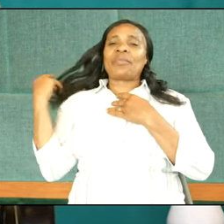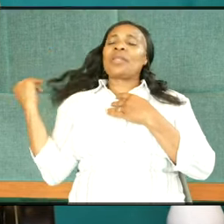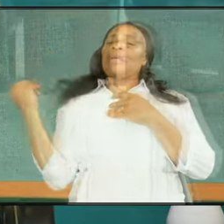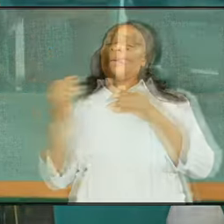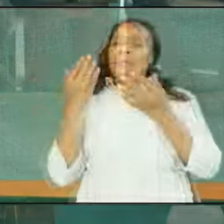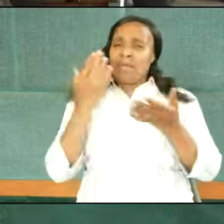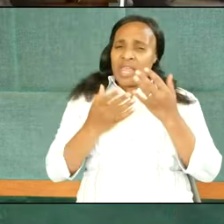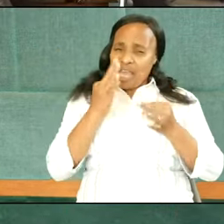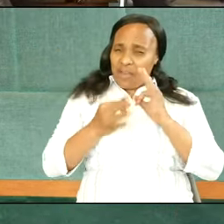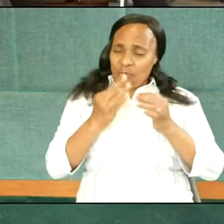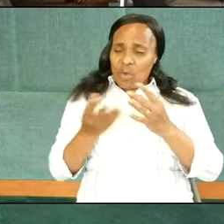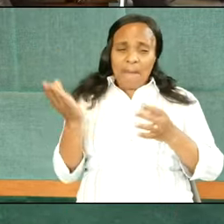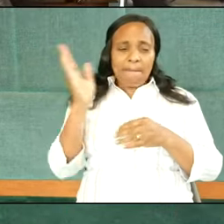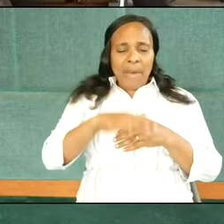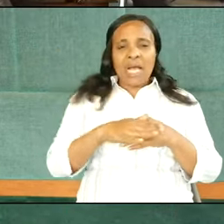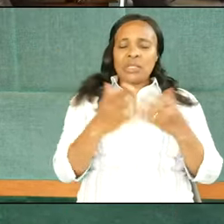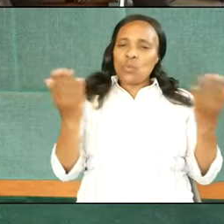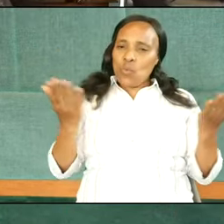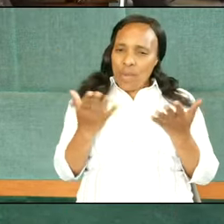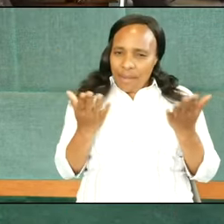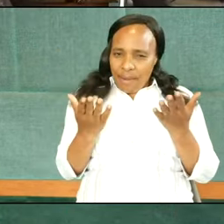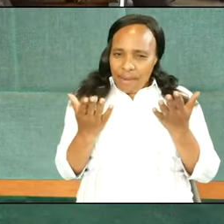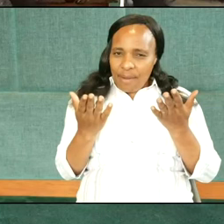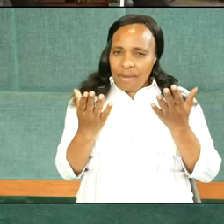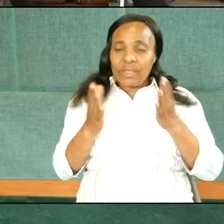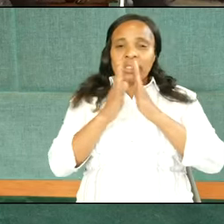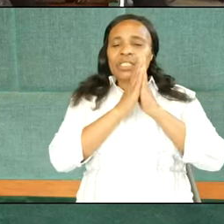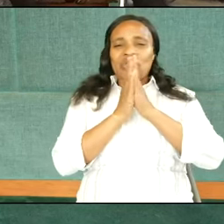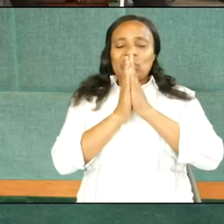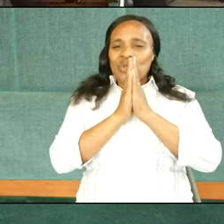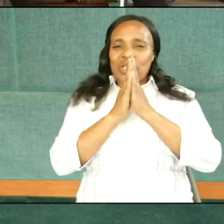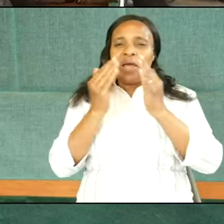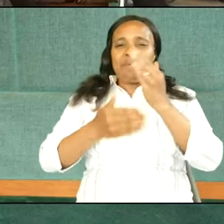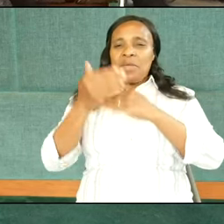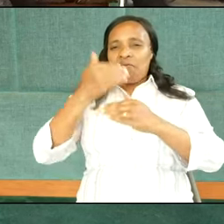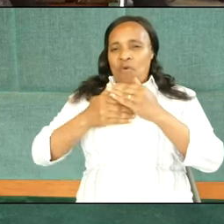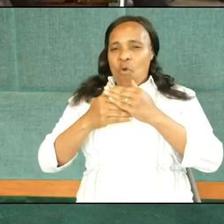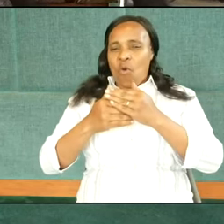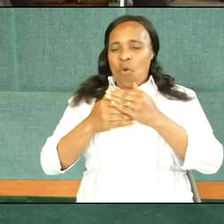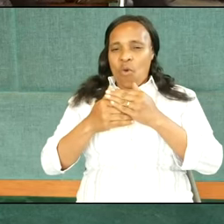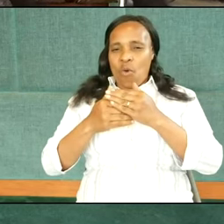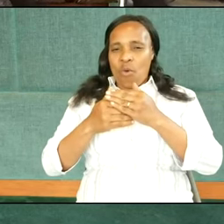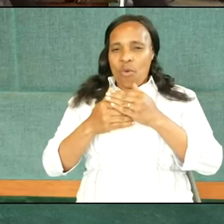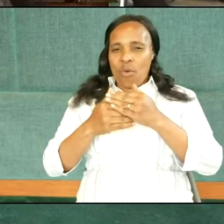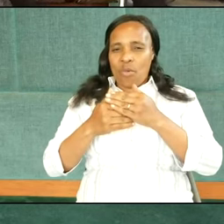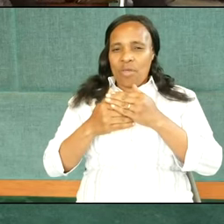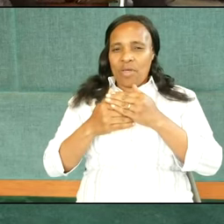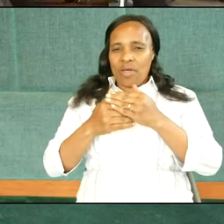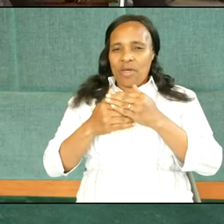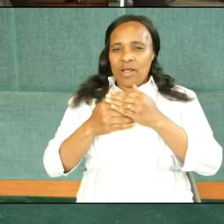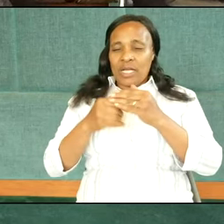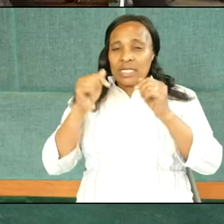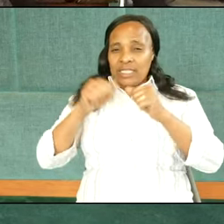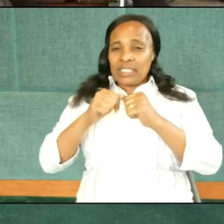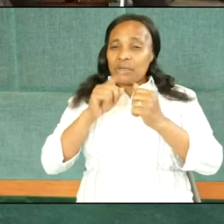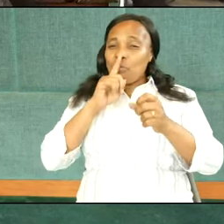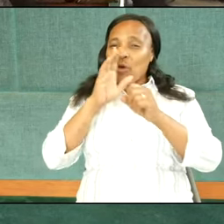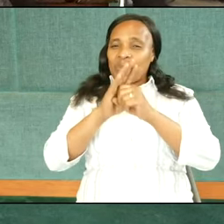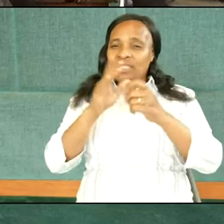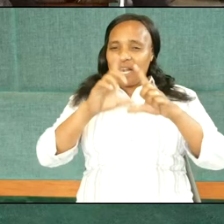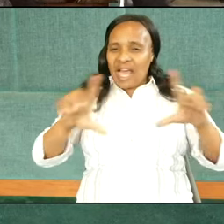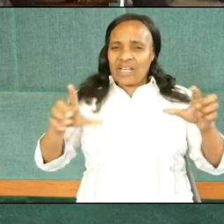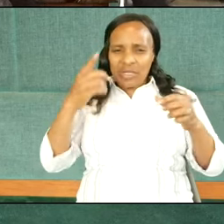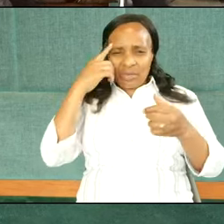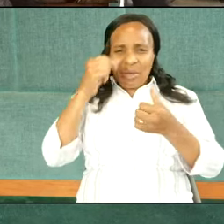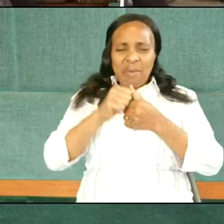If we get back to the story before this aspect of the promised land, you